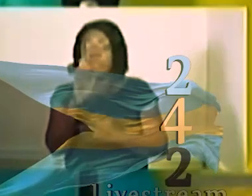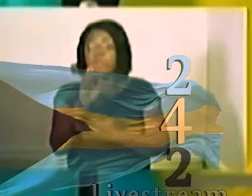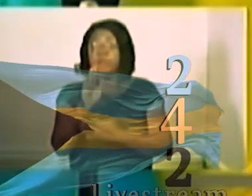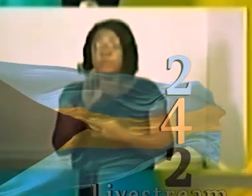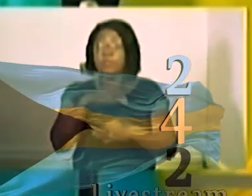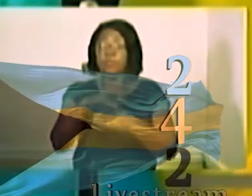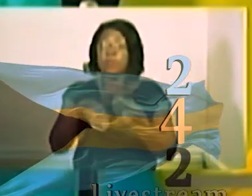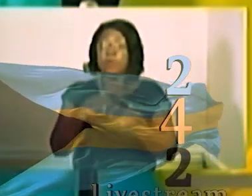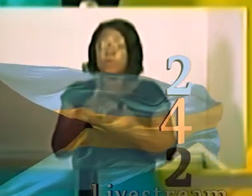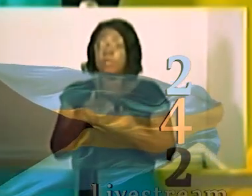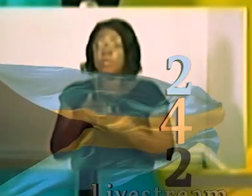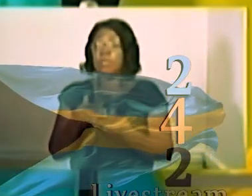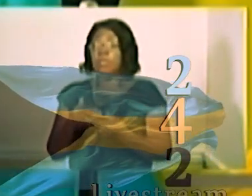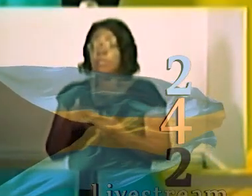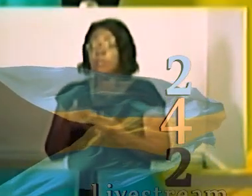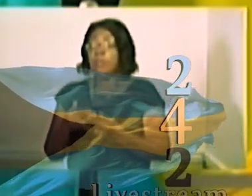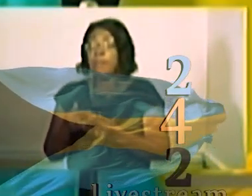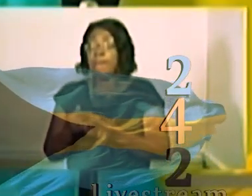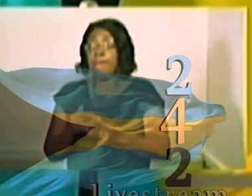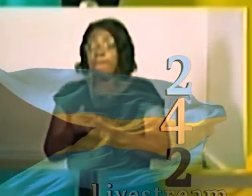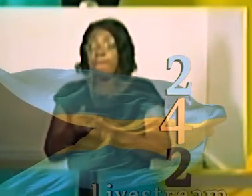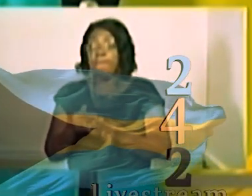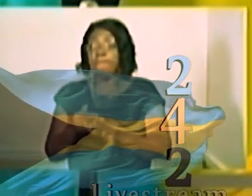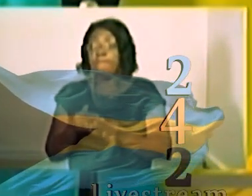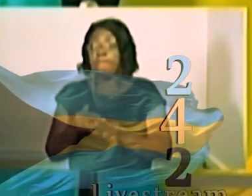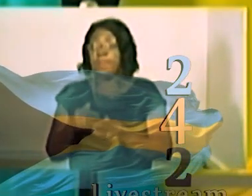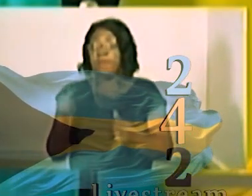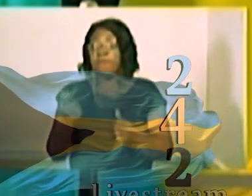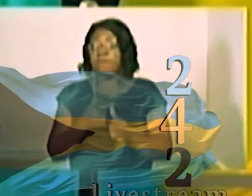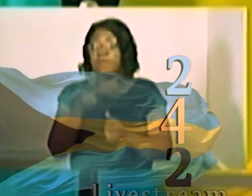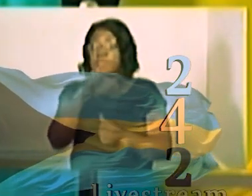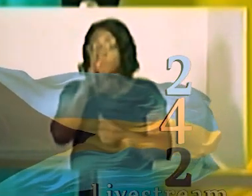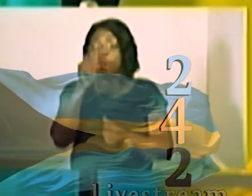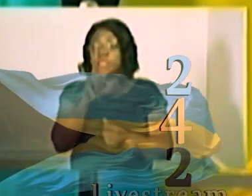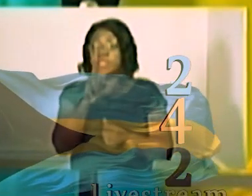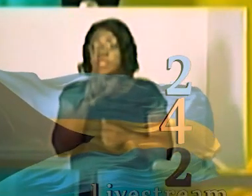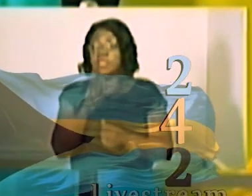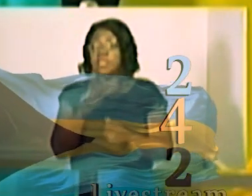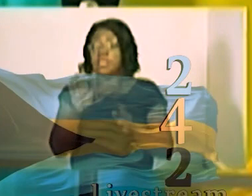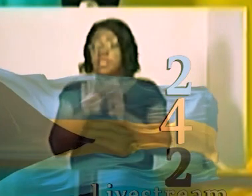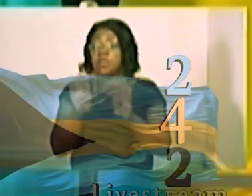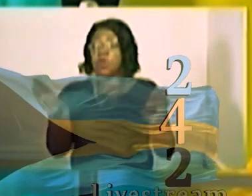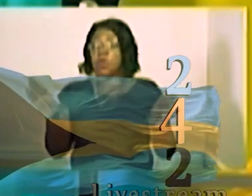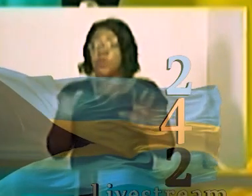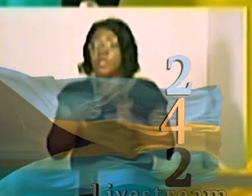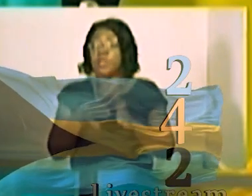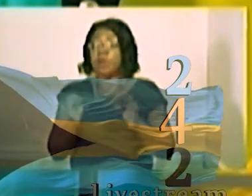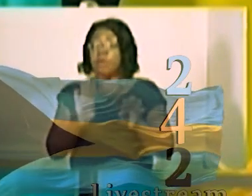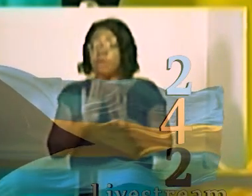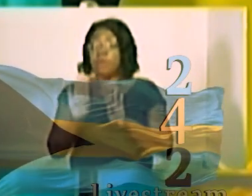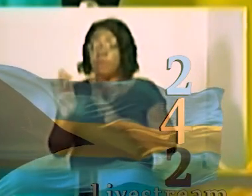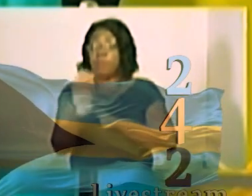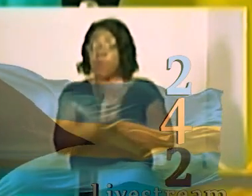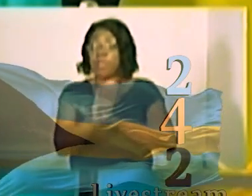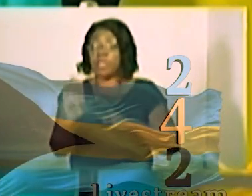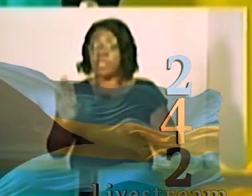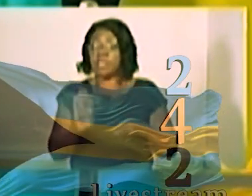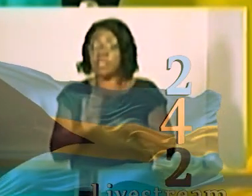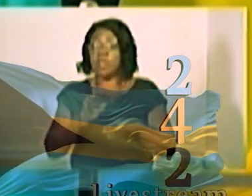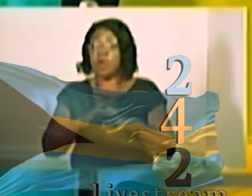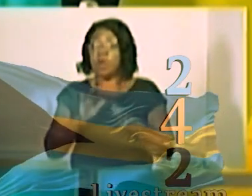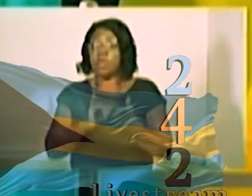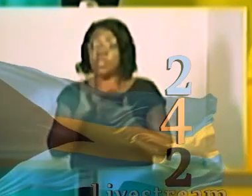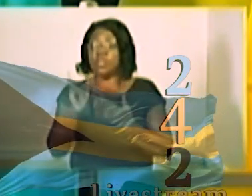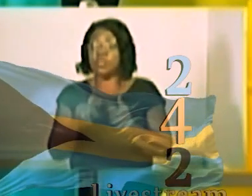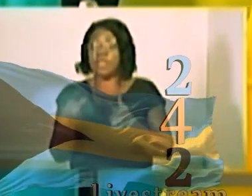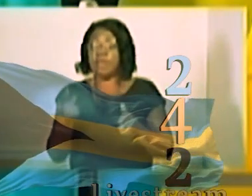Good afternoon, all, and good afternoon, Bahamas. My first question is related to the opening up of our borders completely on July